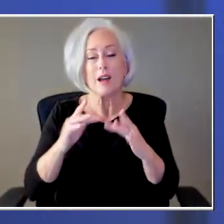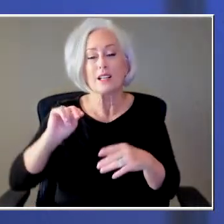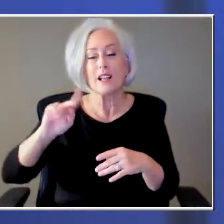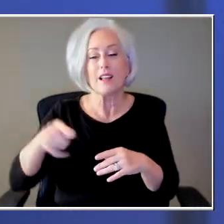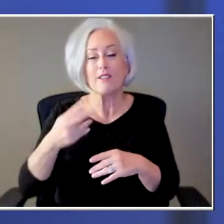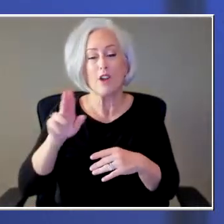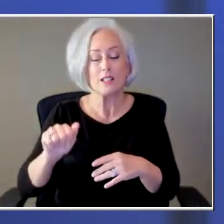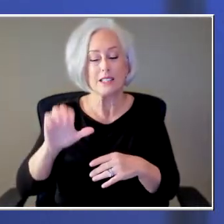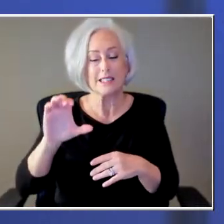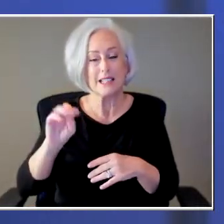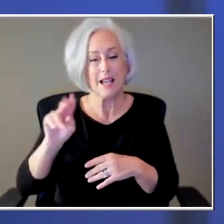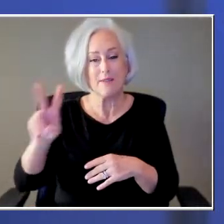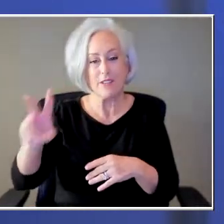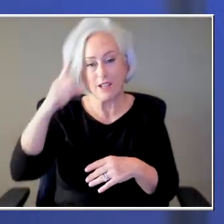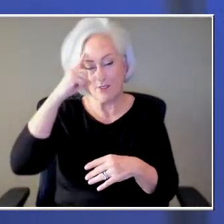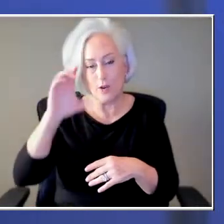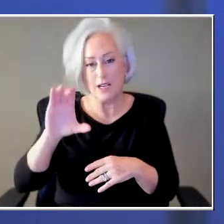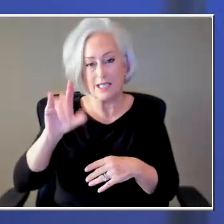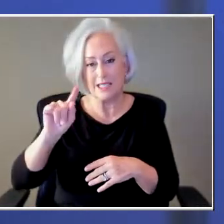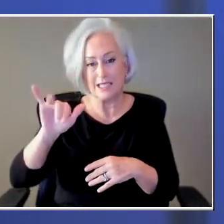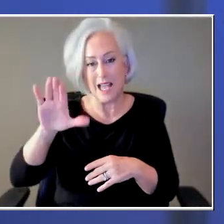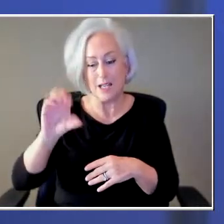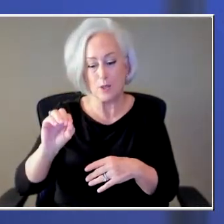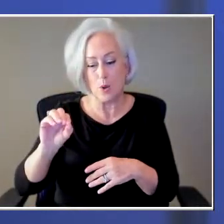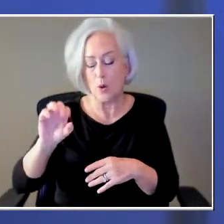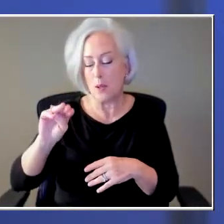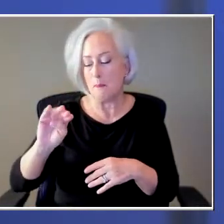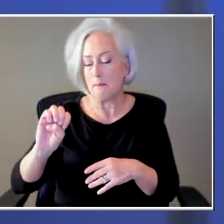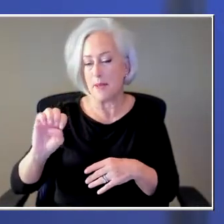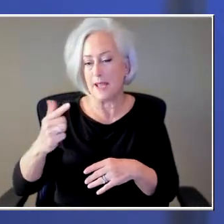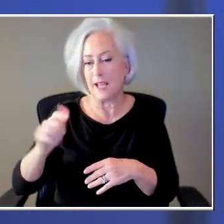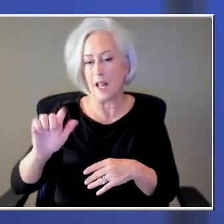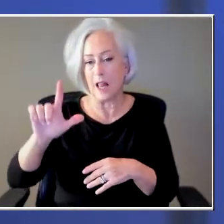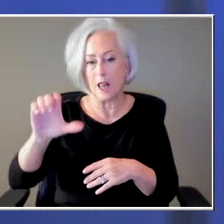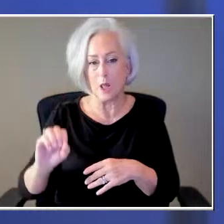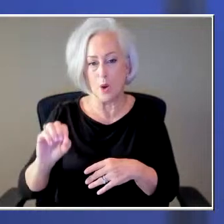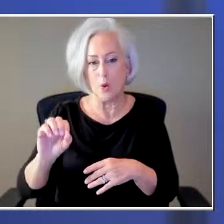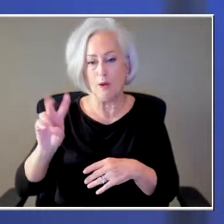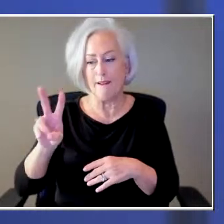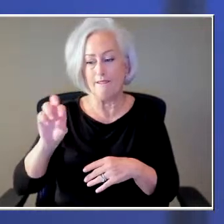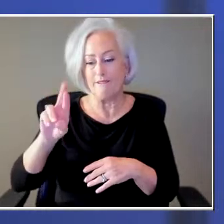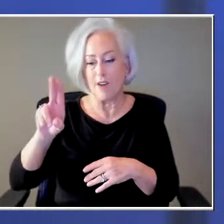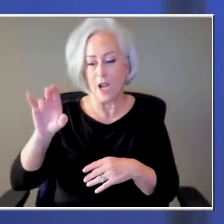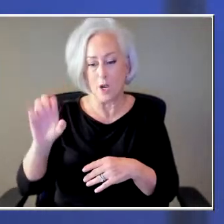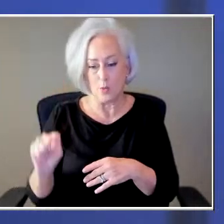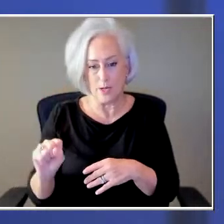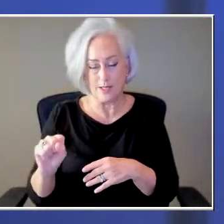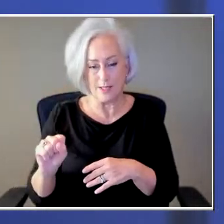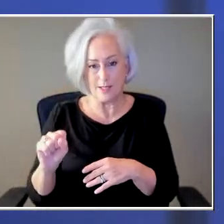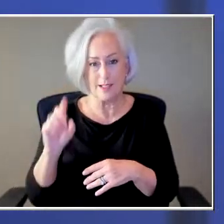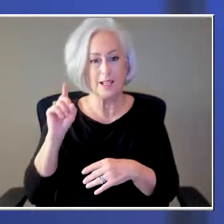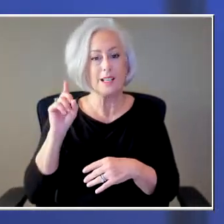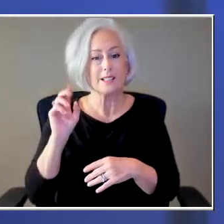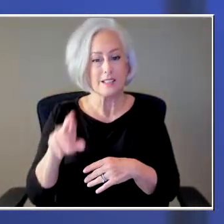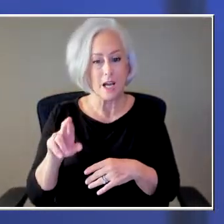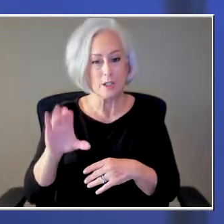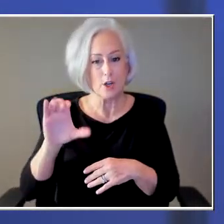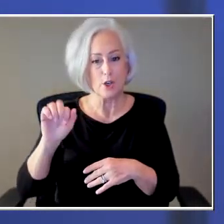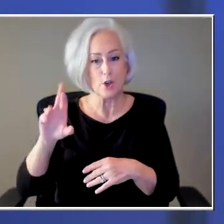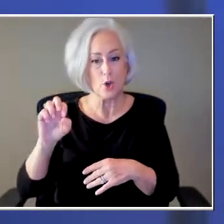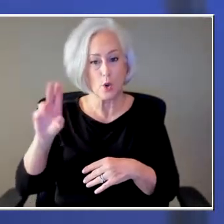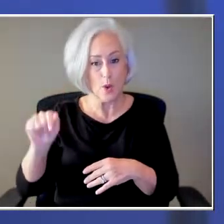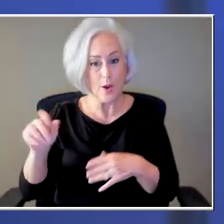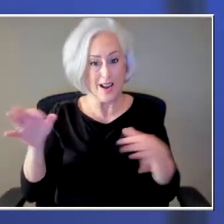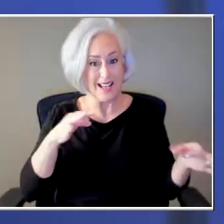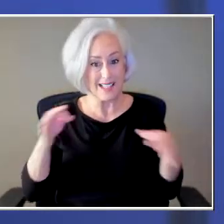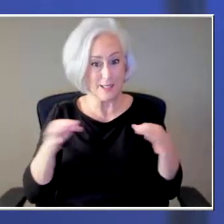for cytomegalovirus. Dr. Pablo Porto Carrero explained it's nothing really to worry about when your immune system